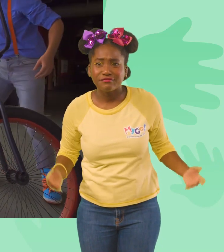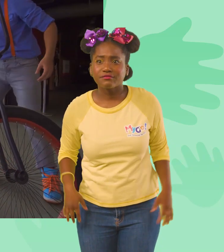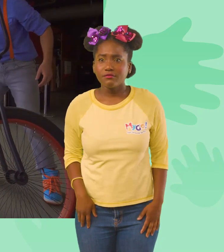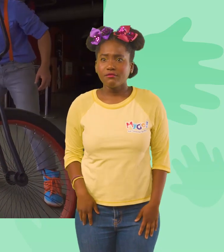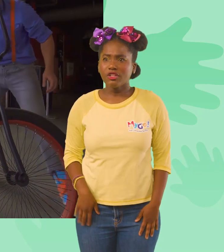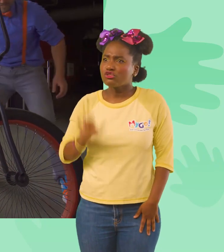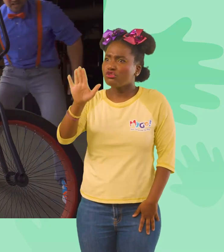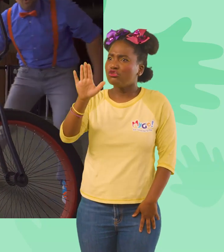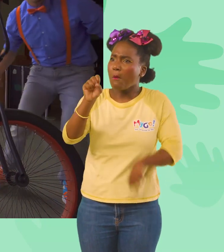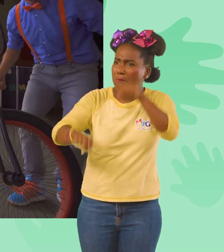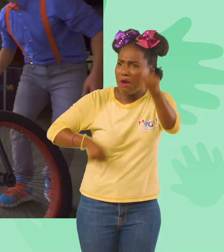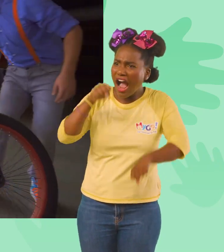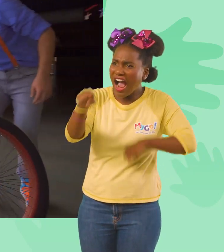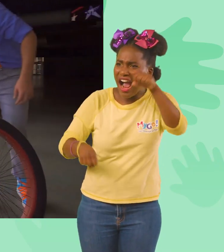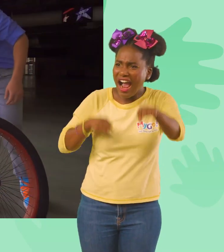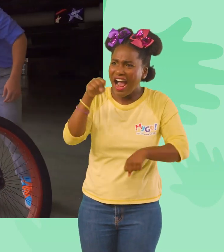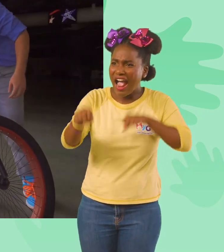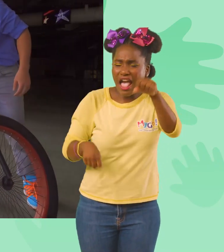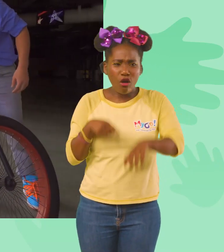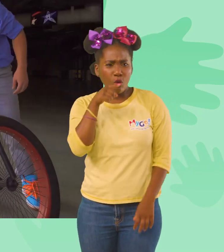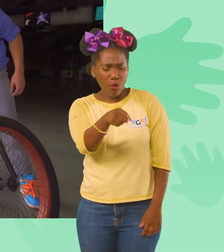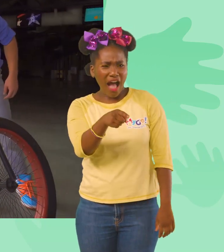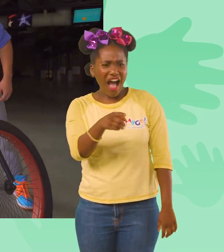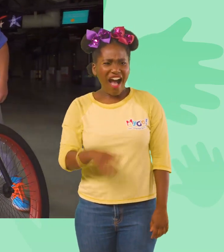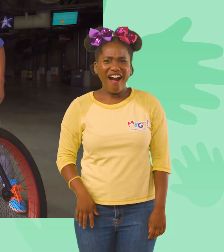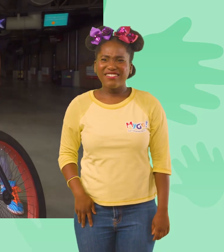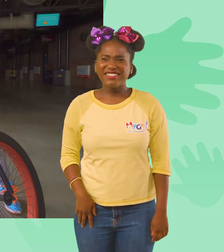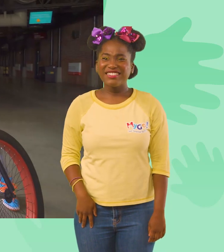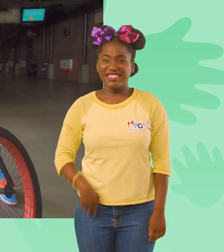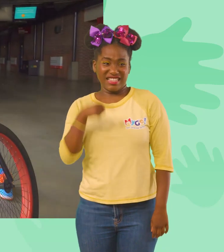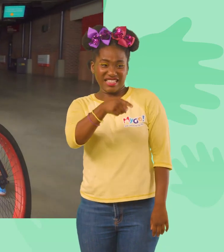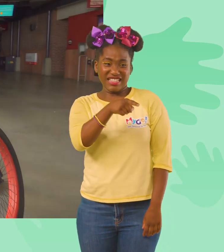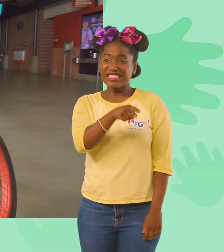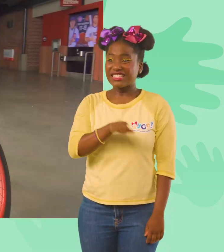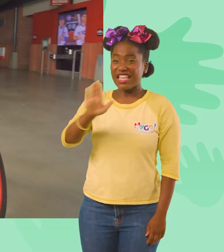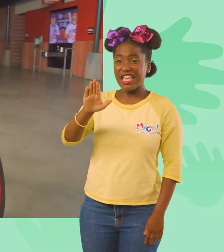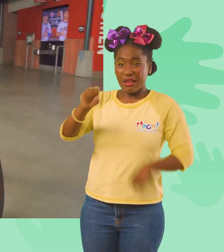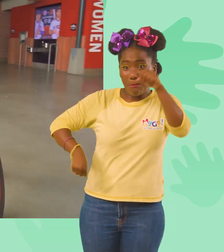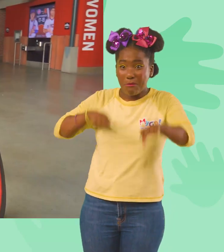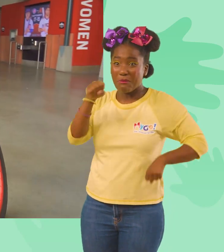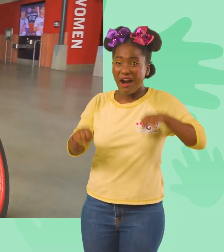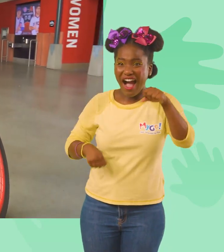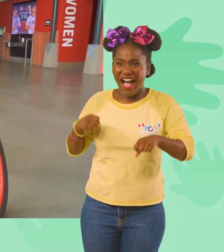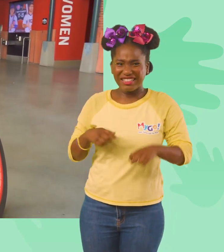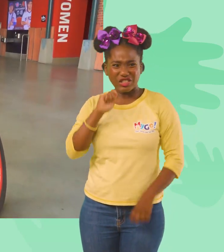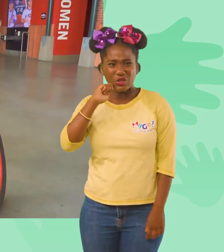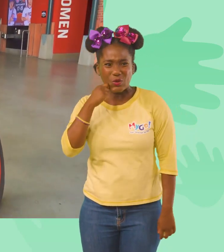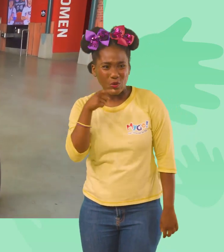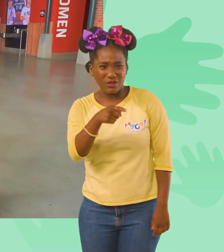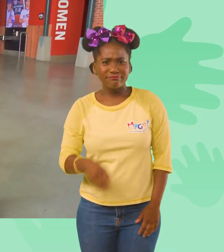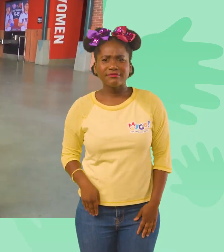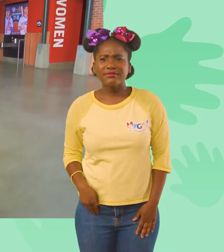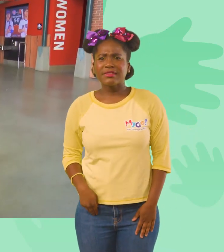Whoa. This is your bicycle? Whoa! This is Baxter's bicycle! This is really cool! Can